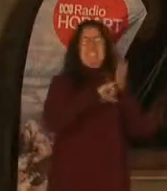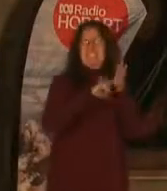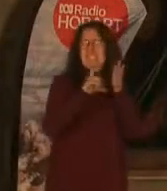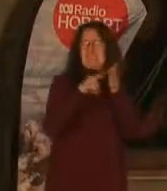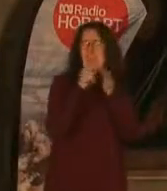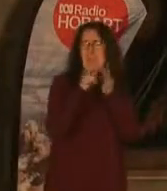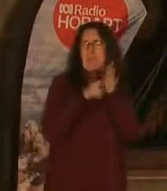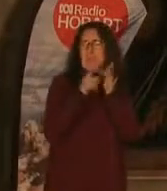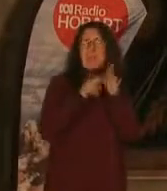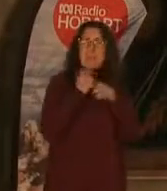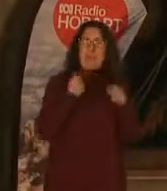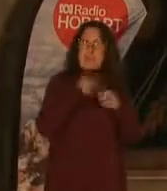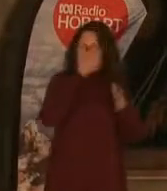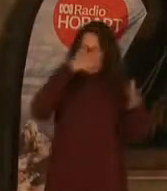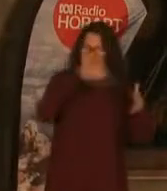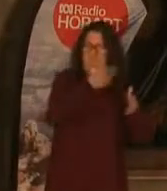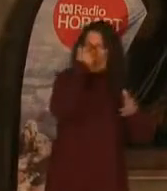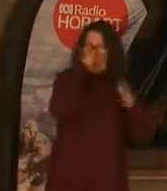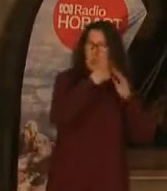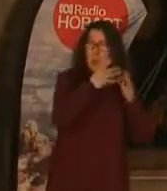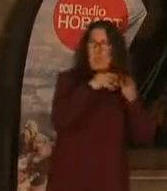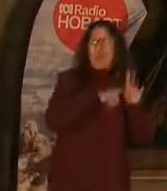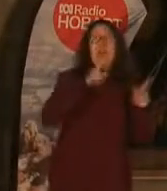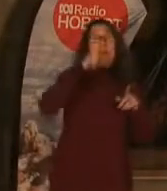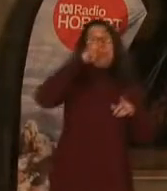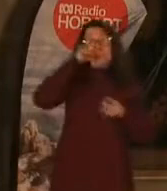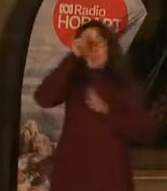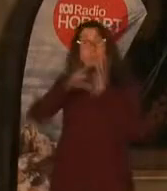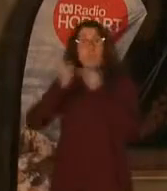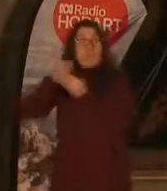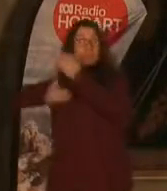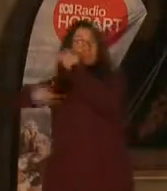a historian and a sociologist just don't think the same, and a